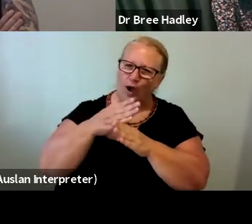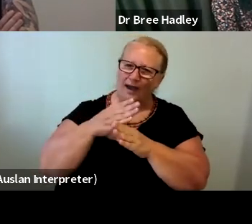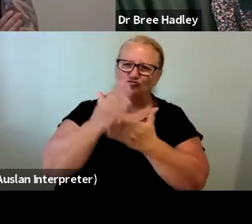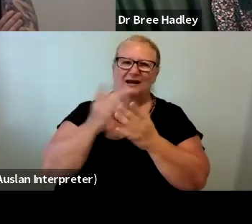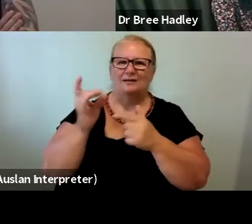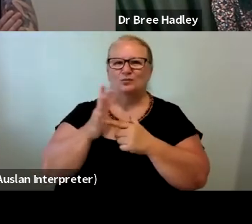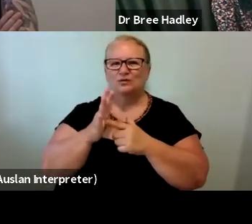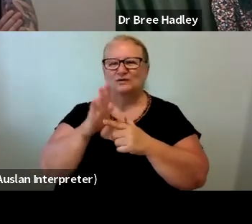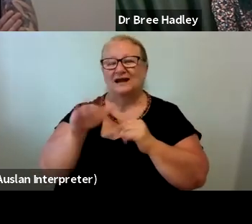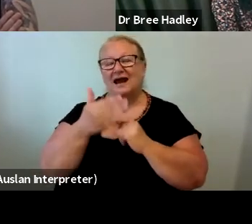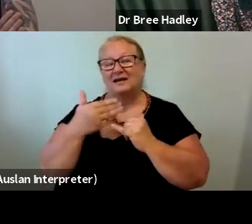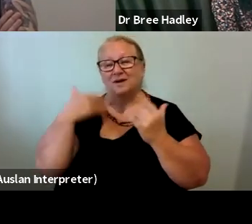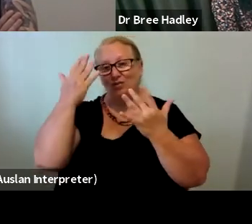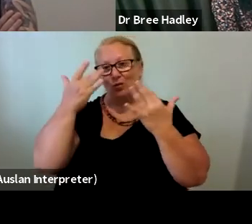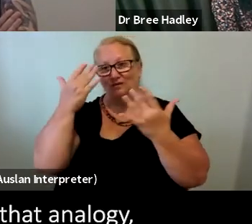of thoughts.